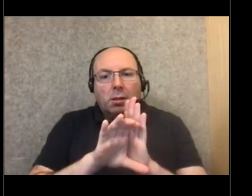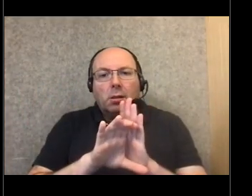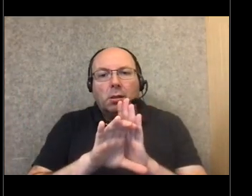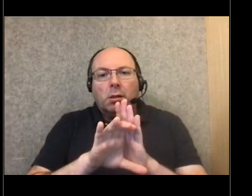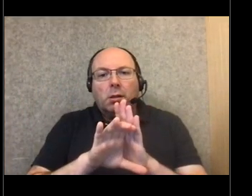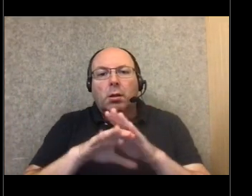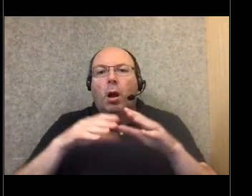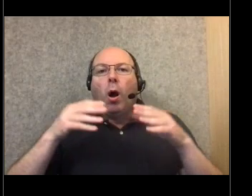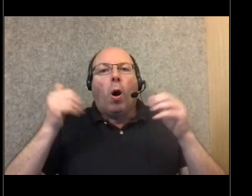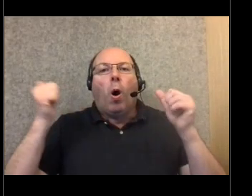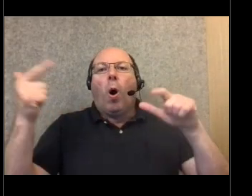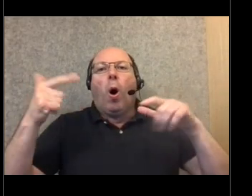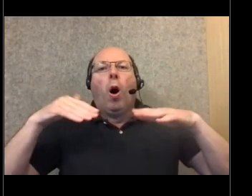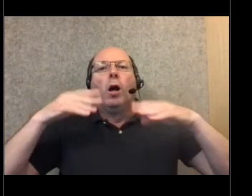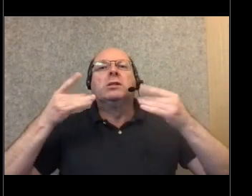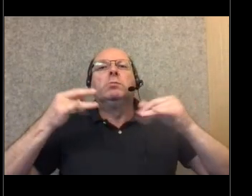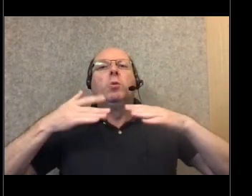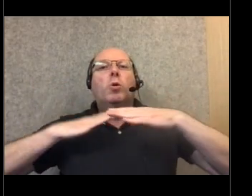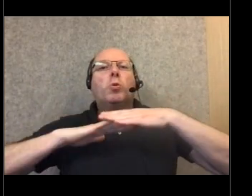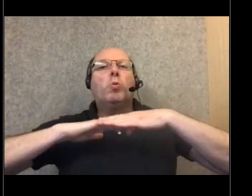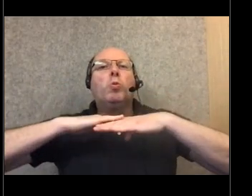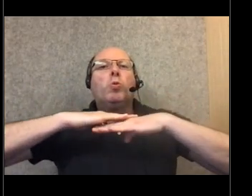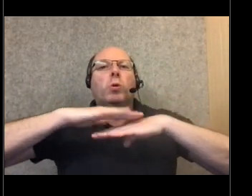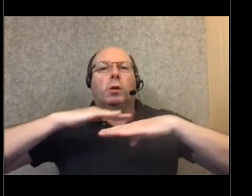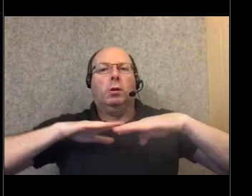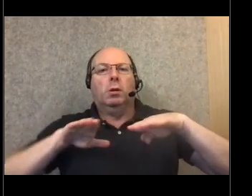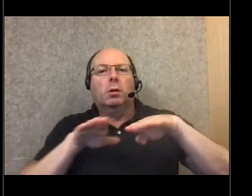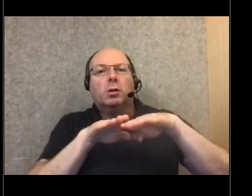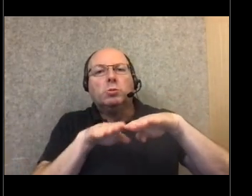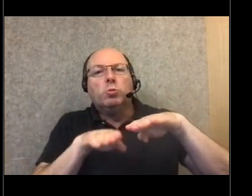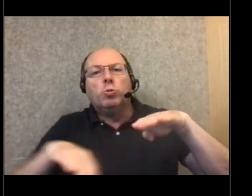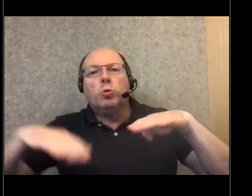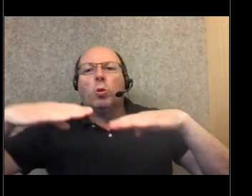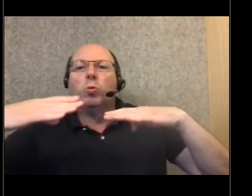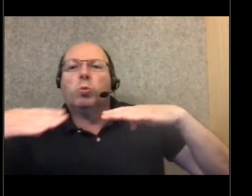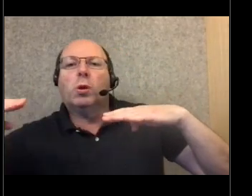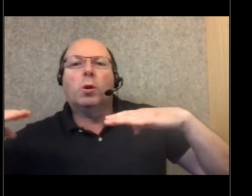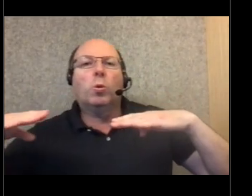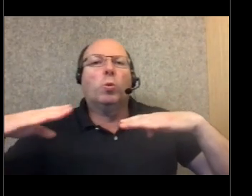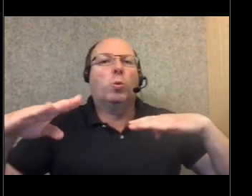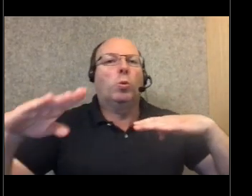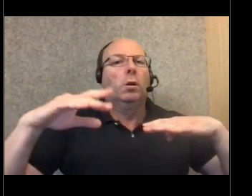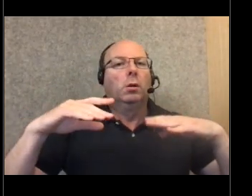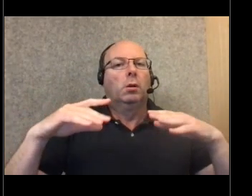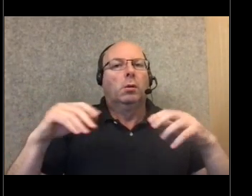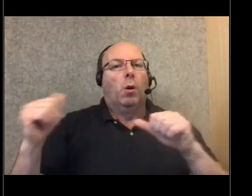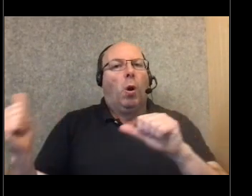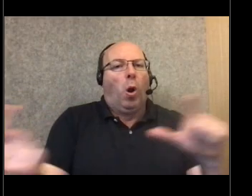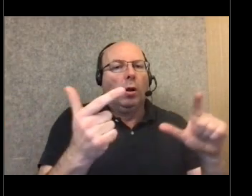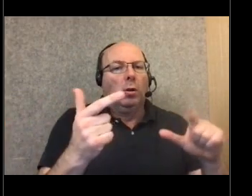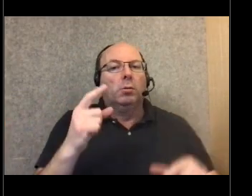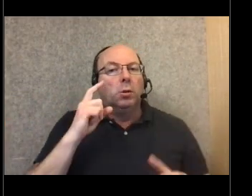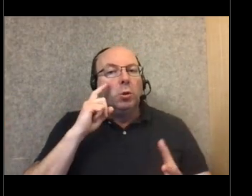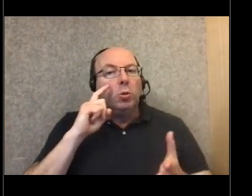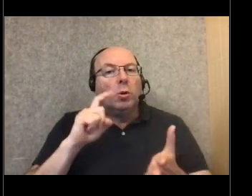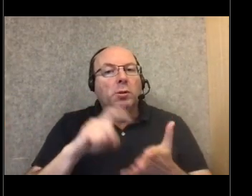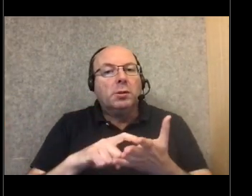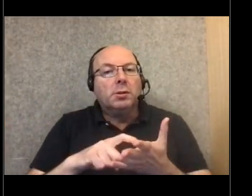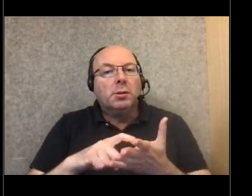access to dwelling units and site amenities. Notice the accessible ramp to the covered